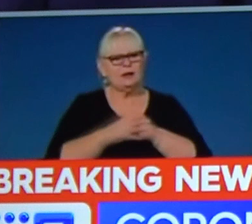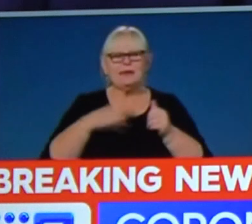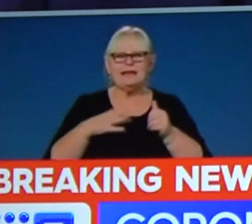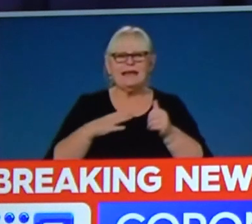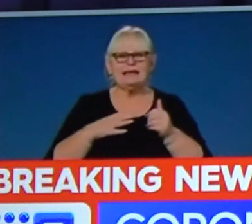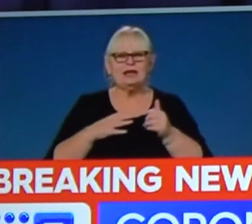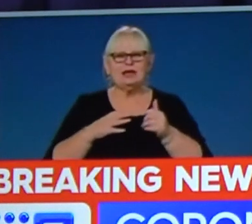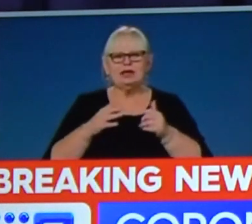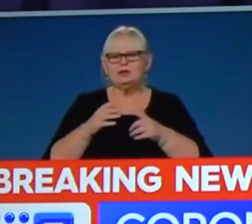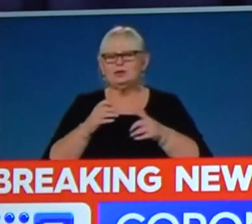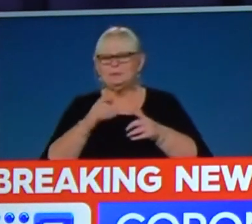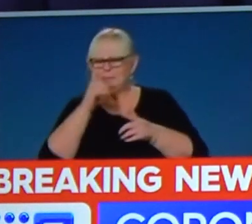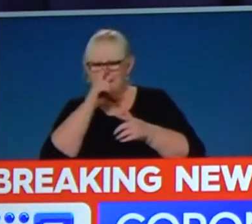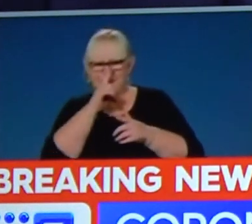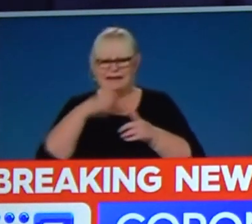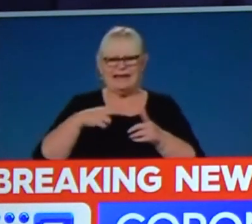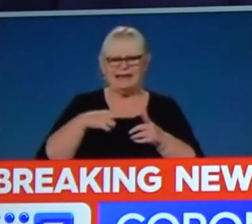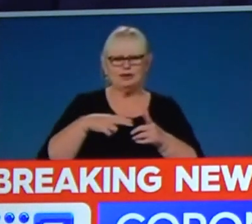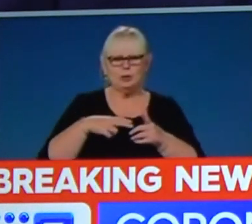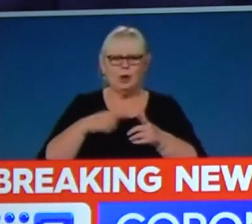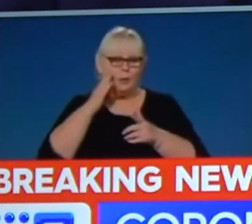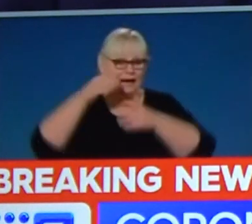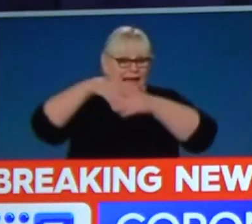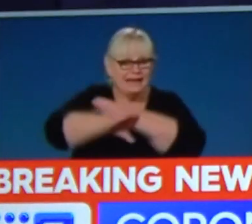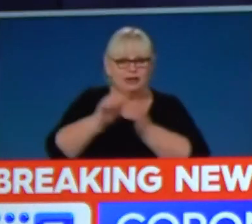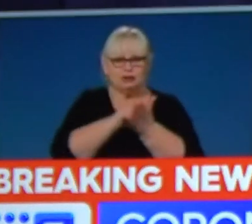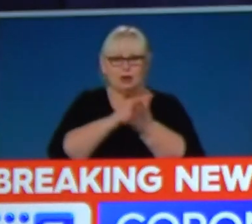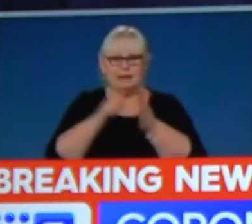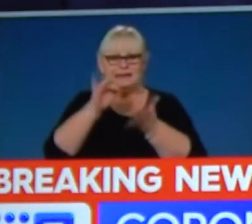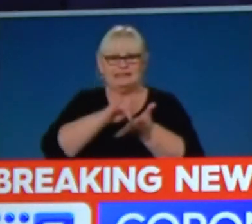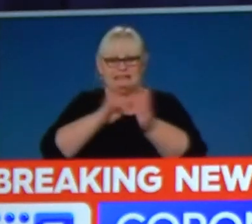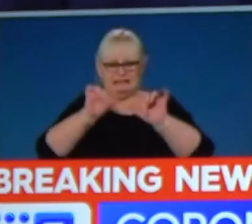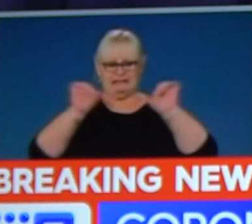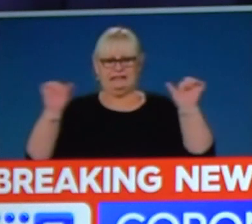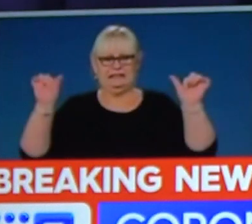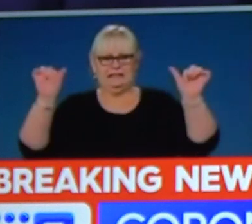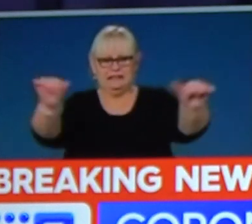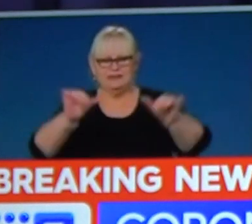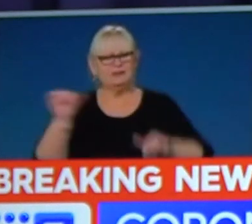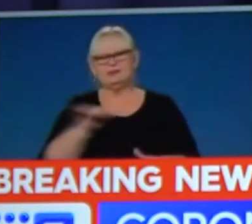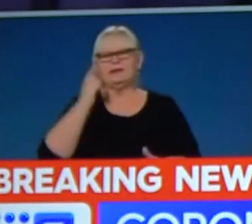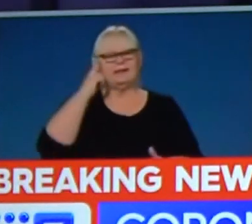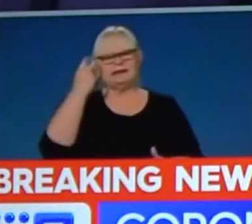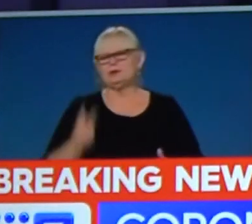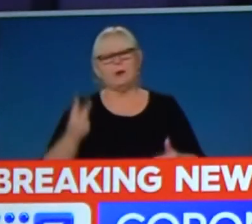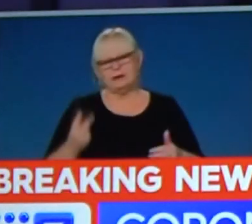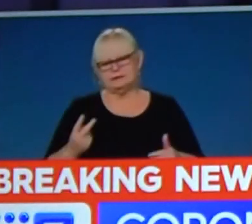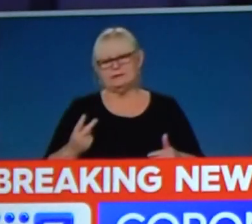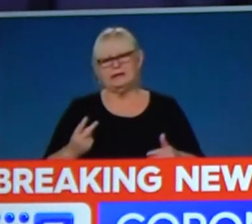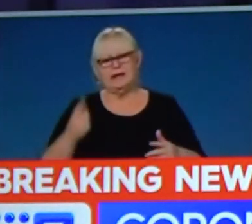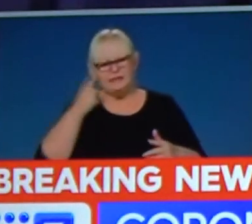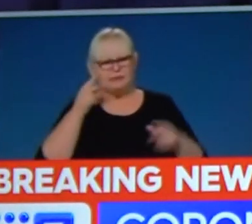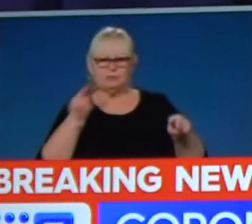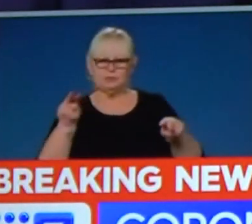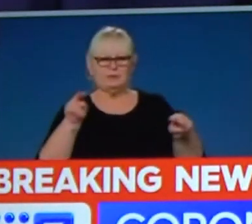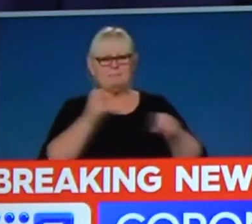to exercise their discretion when they're going into shopping centres and retail supermarkets and things of that nature to be observing the